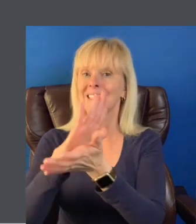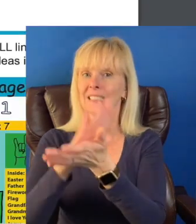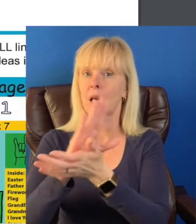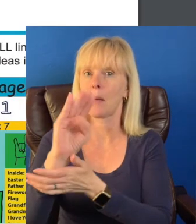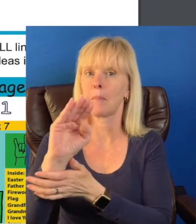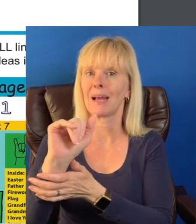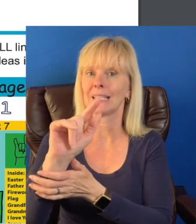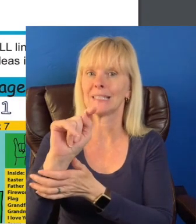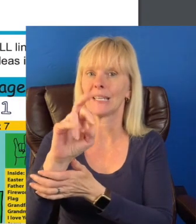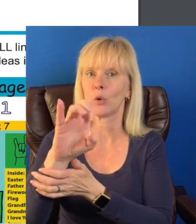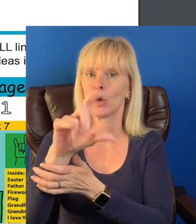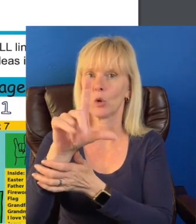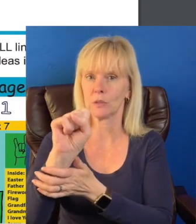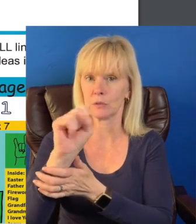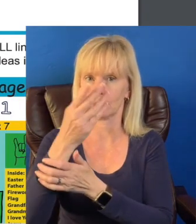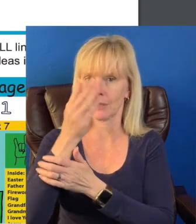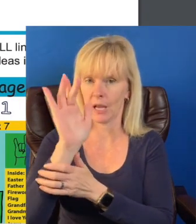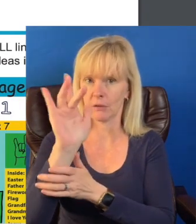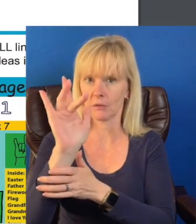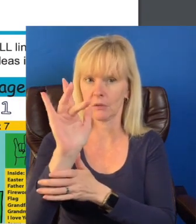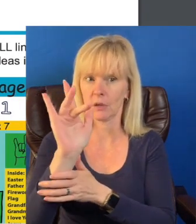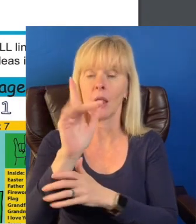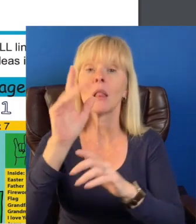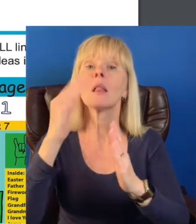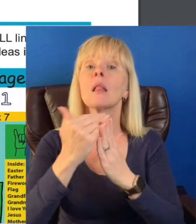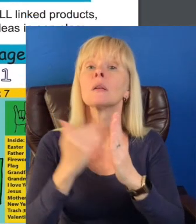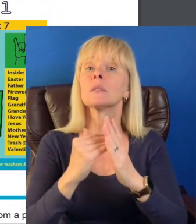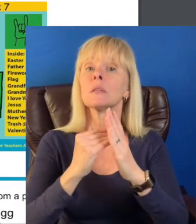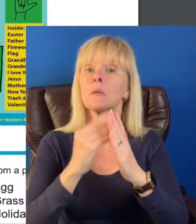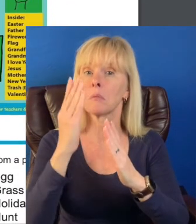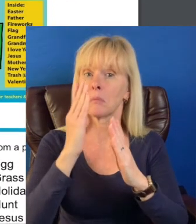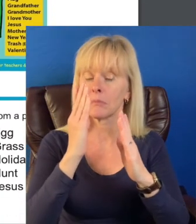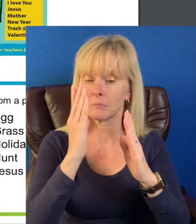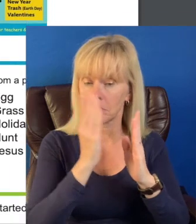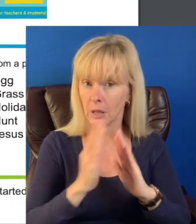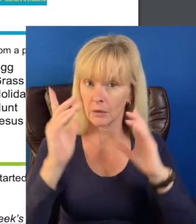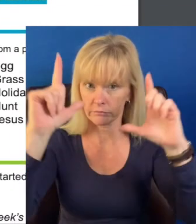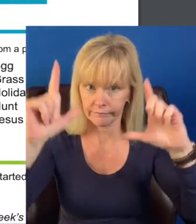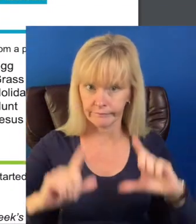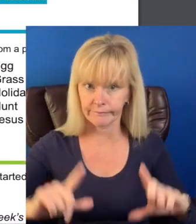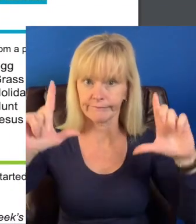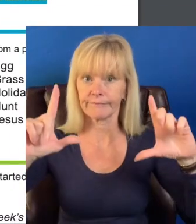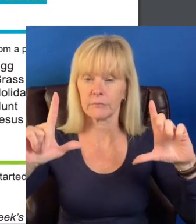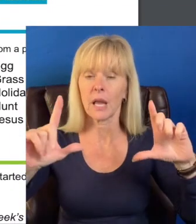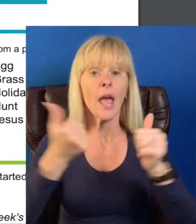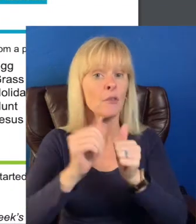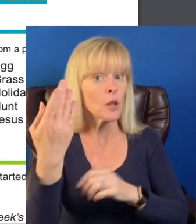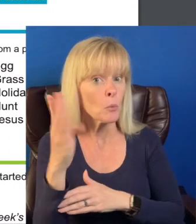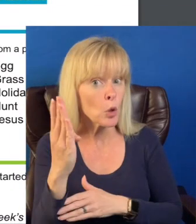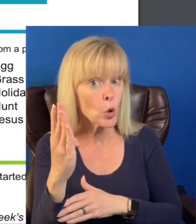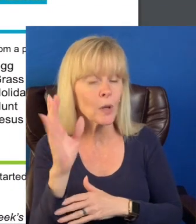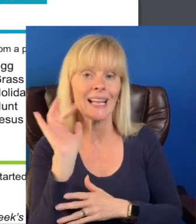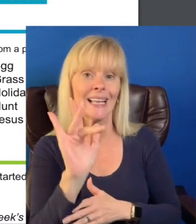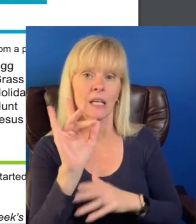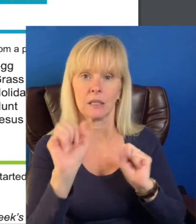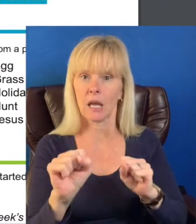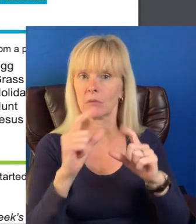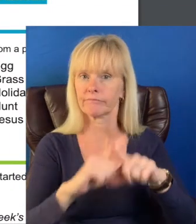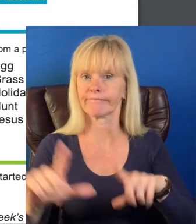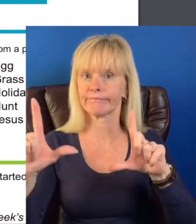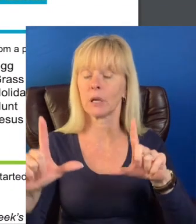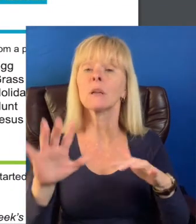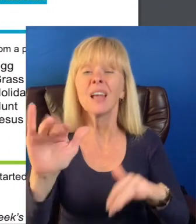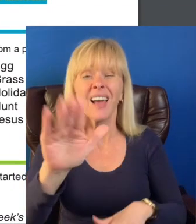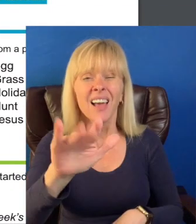plan, there are clickable links. Everything blue you click on takes you right there. Now as a member, you